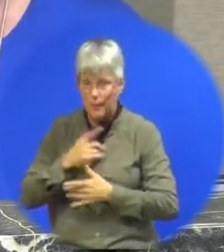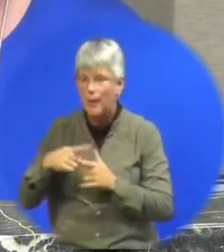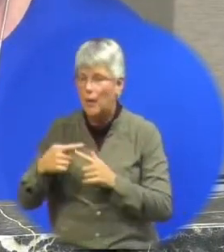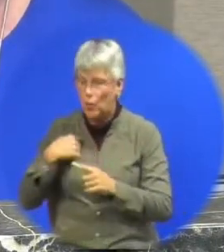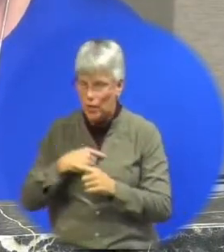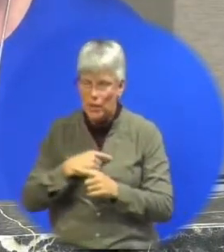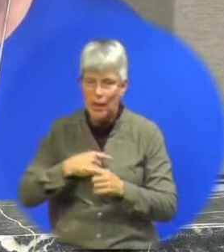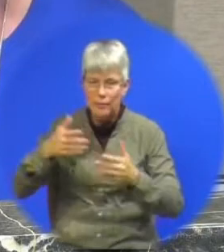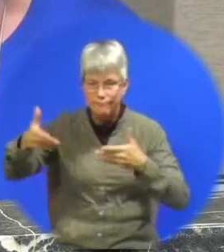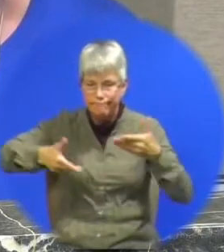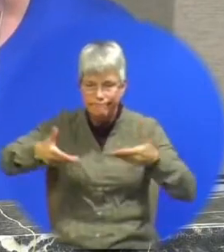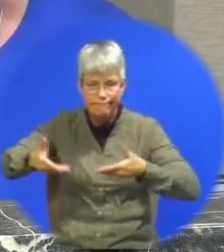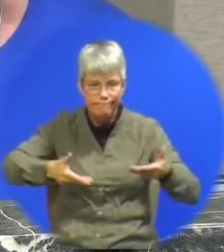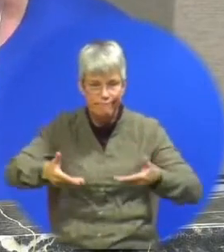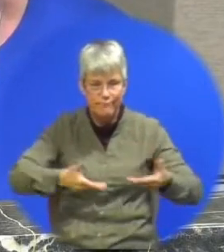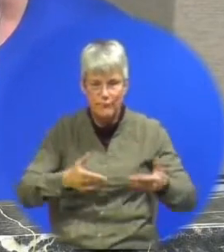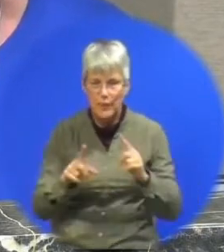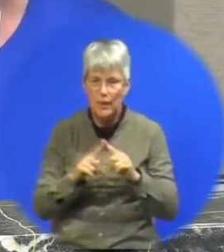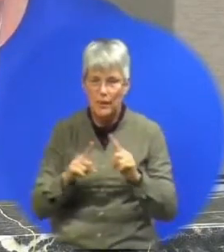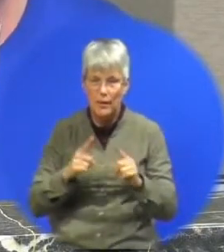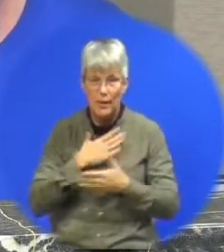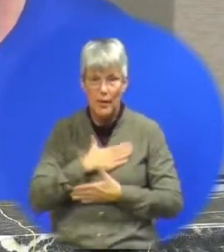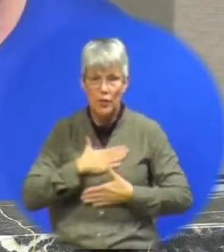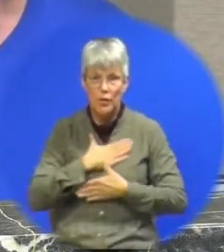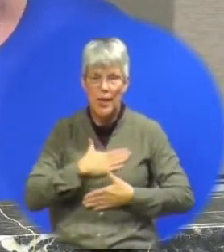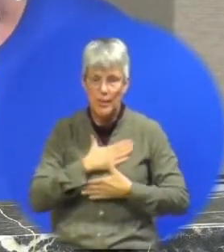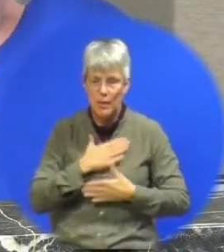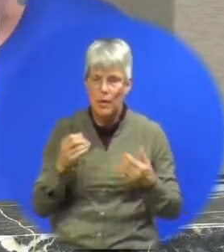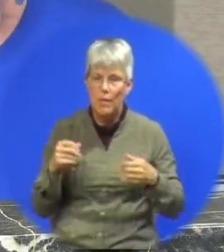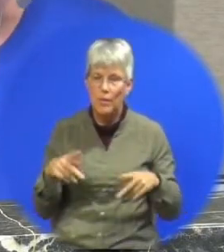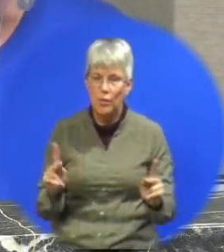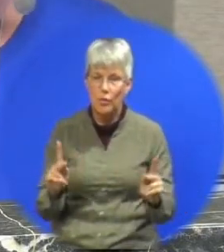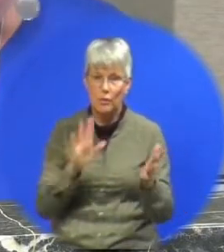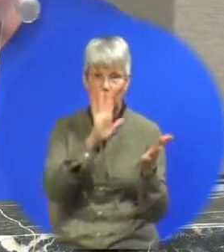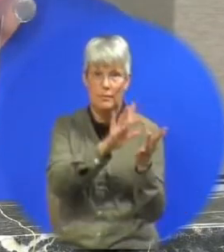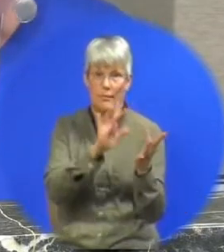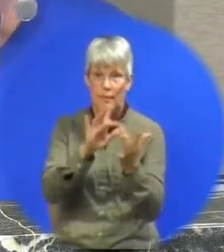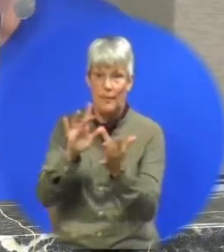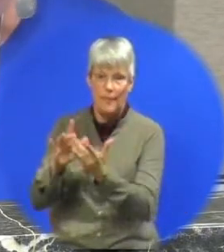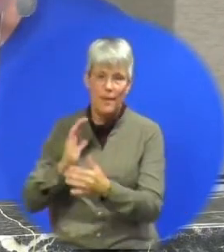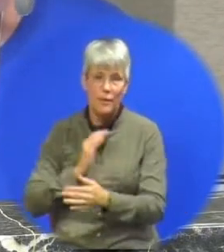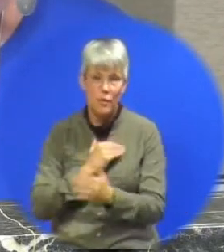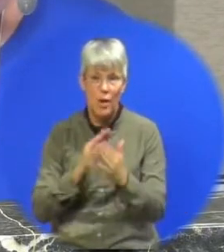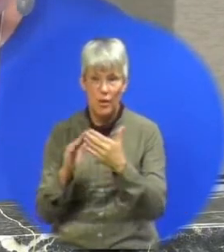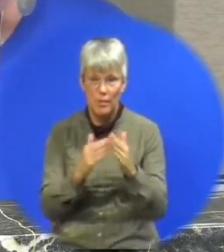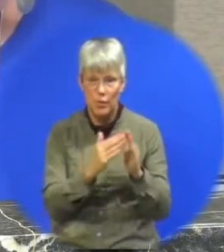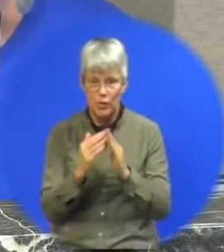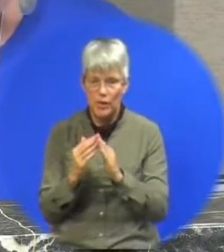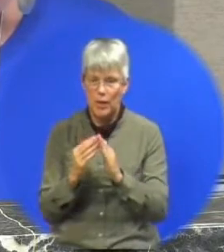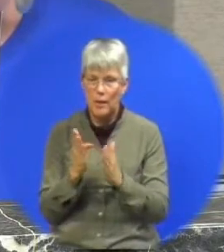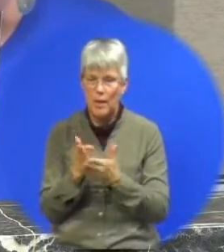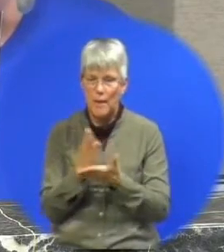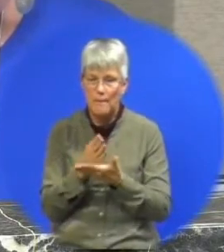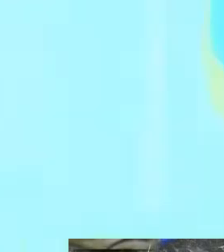of entertainment and some opportunities to reach out to our community. Budget amendment,